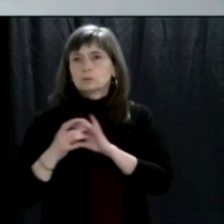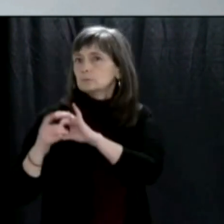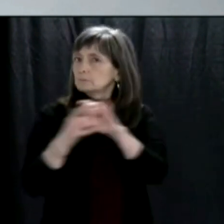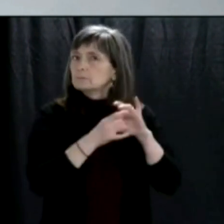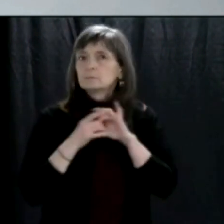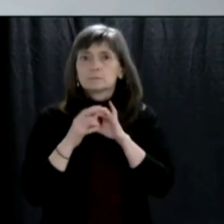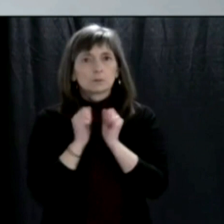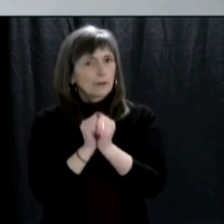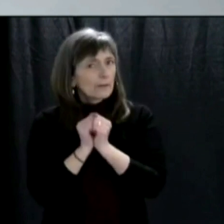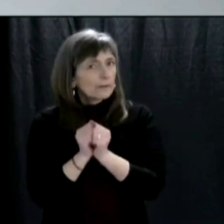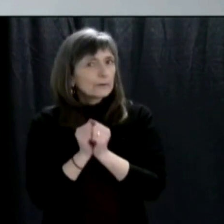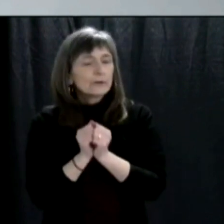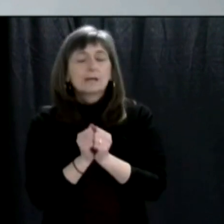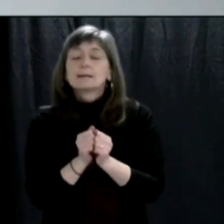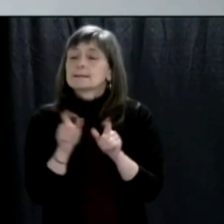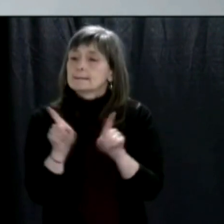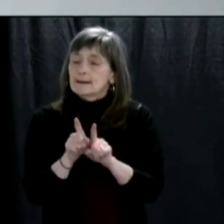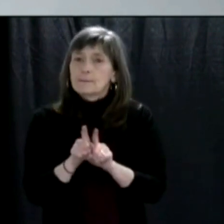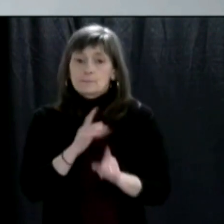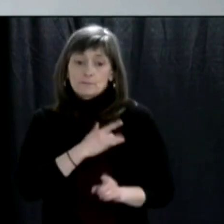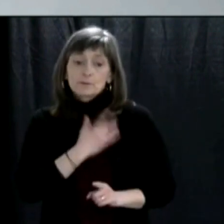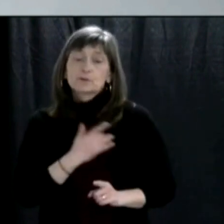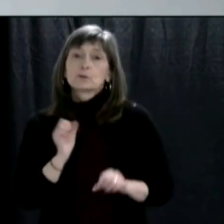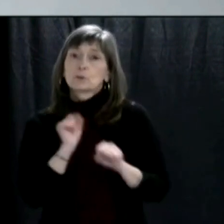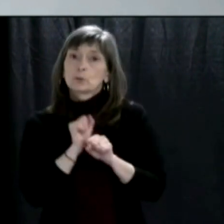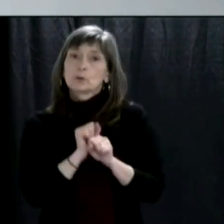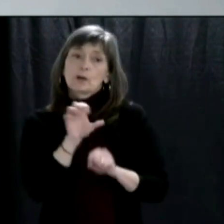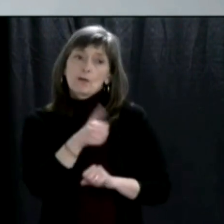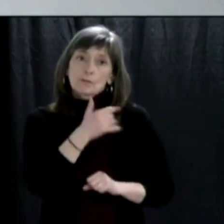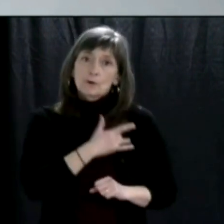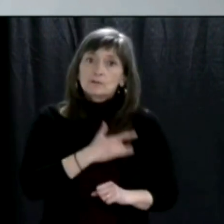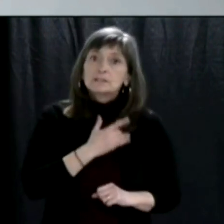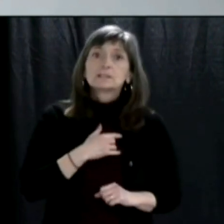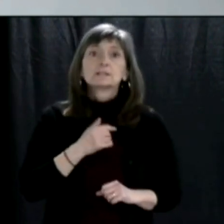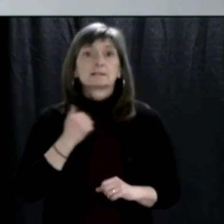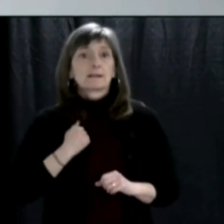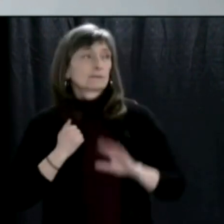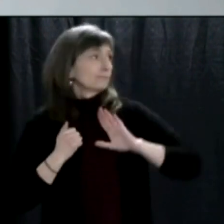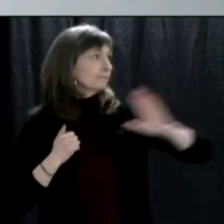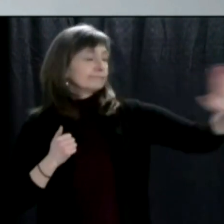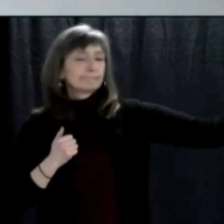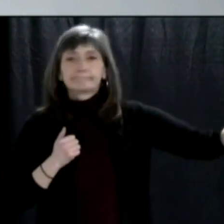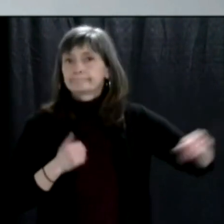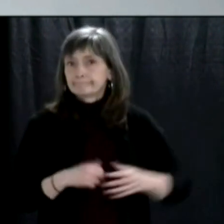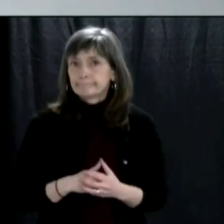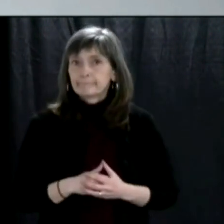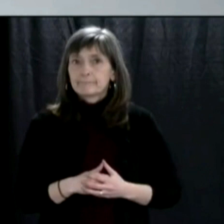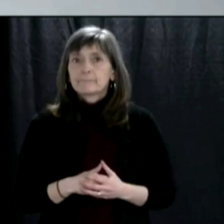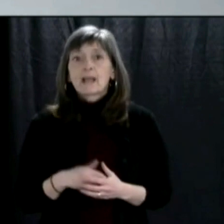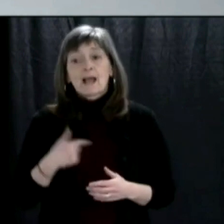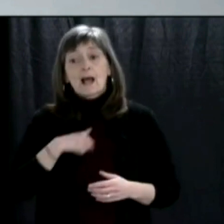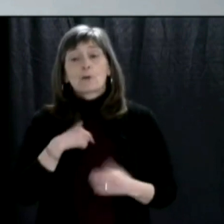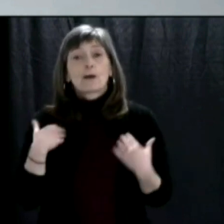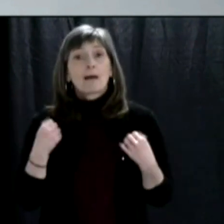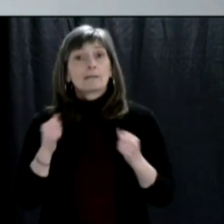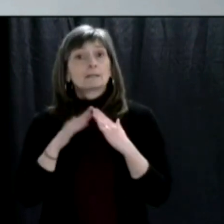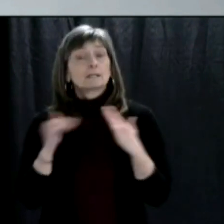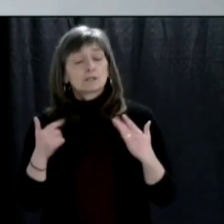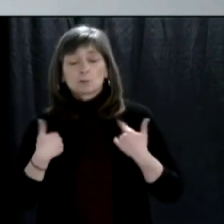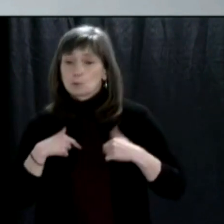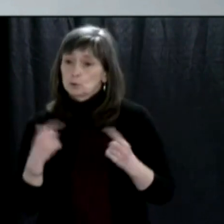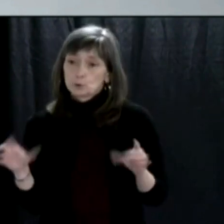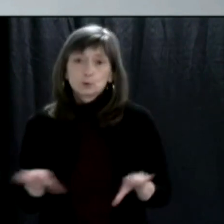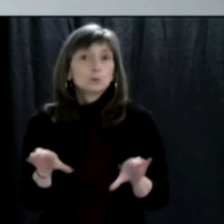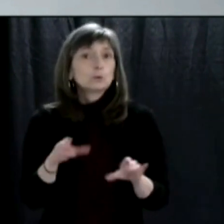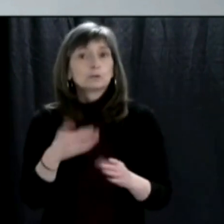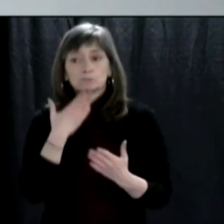continue to work closely with our federal and provincial and territorial counterparts. Our public health system is responding, taking action,